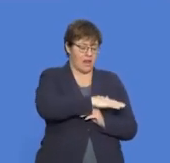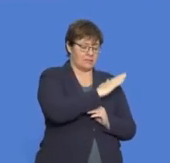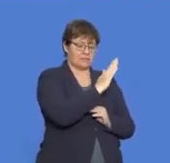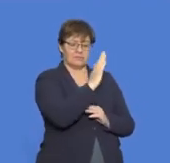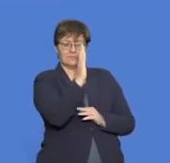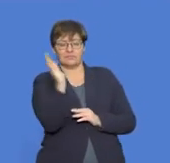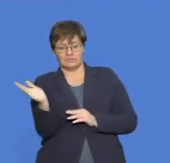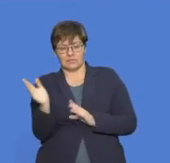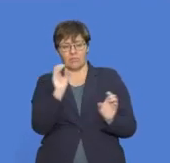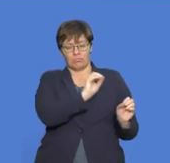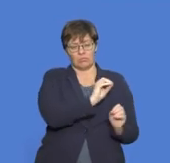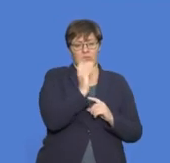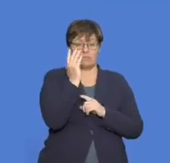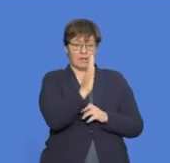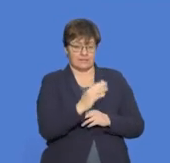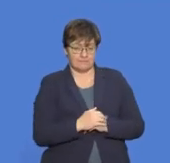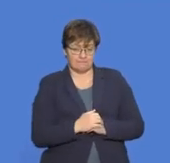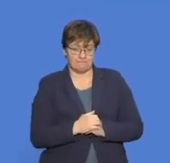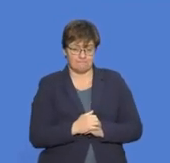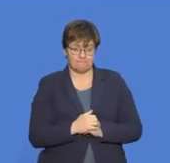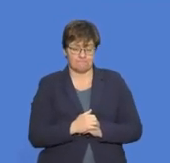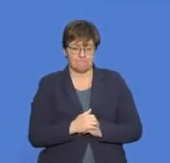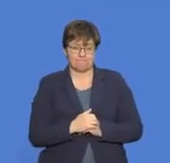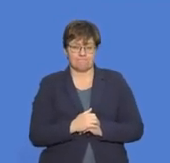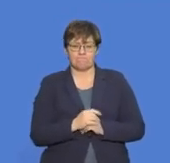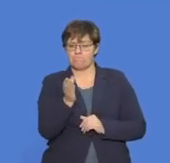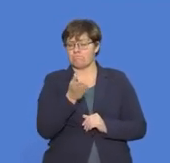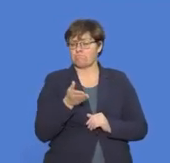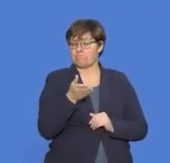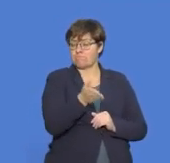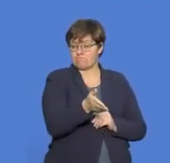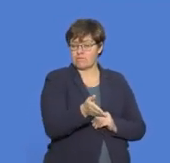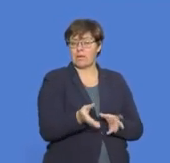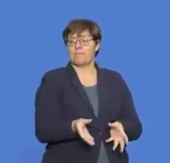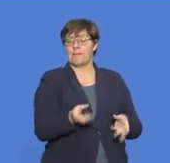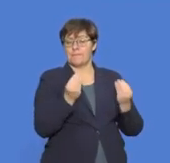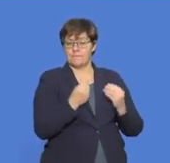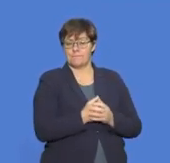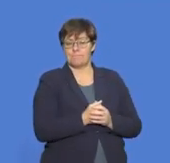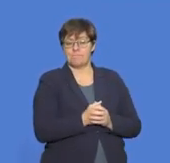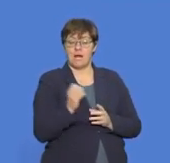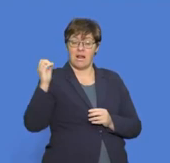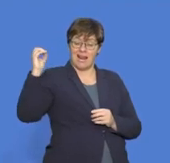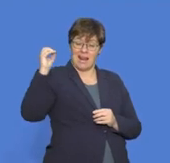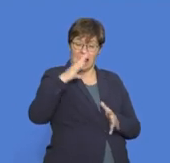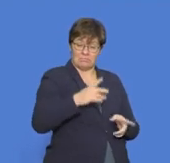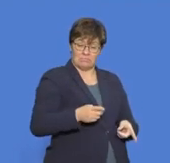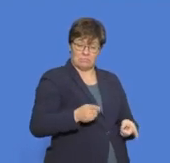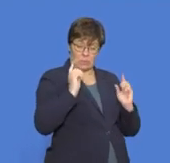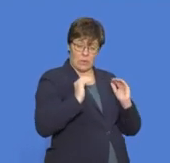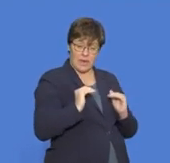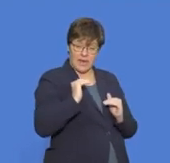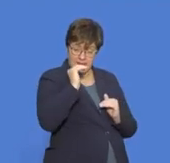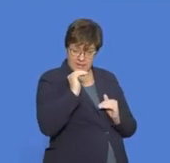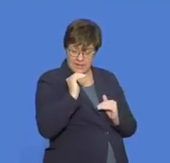light intensities. So what we have here is, as your light intensity increases,